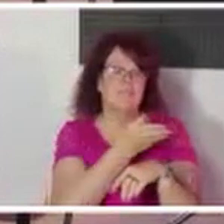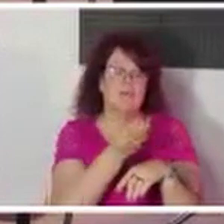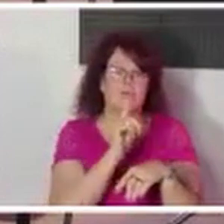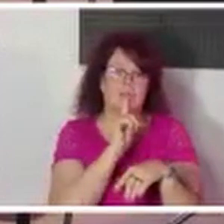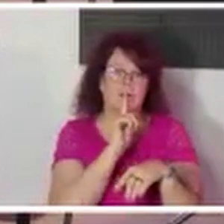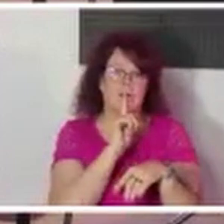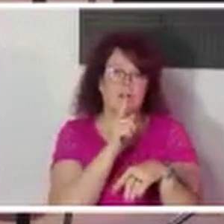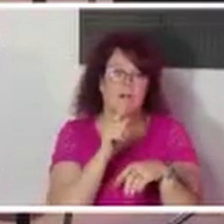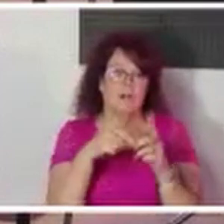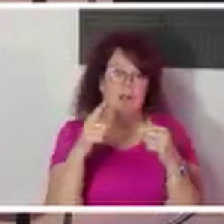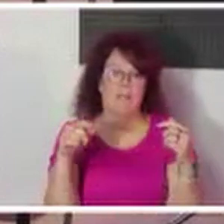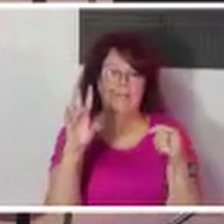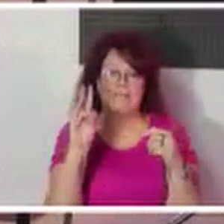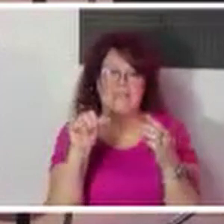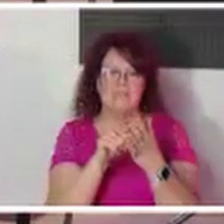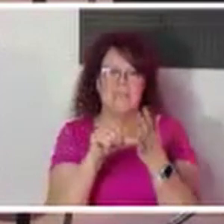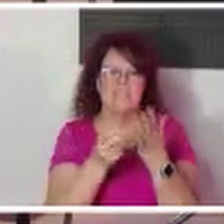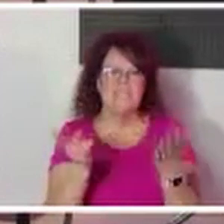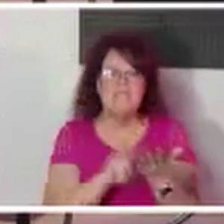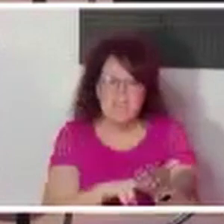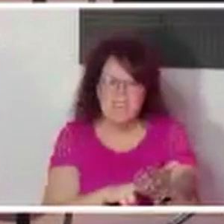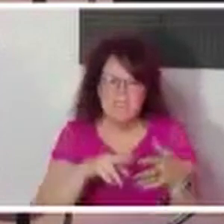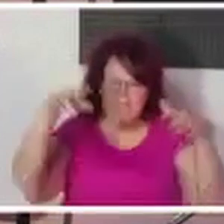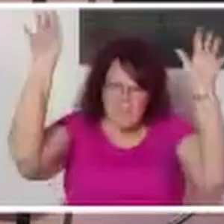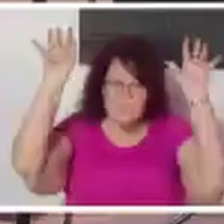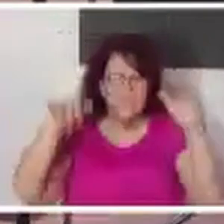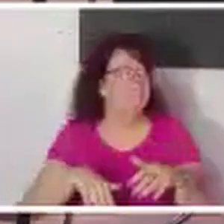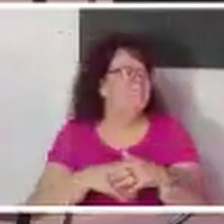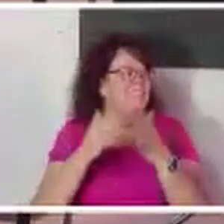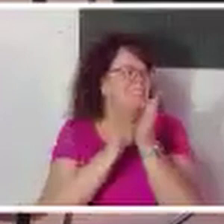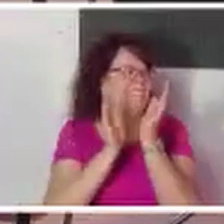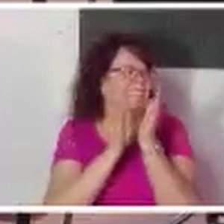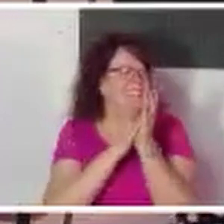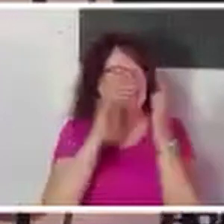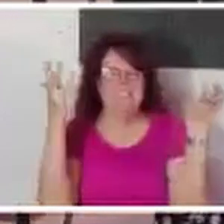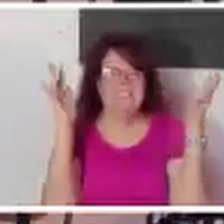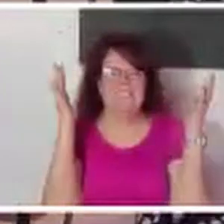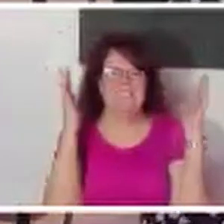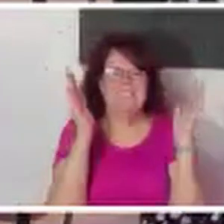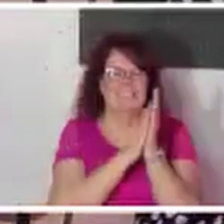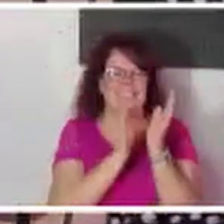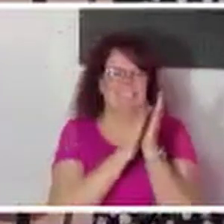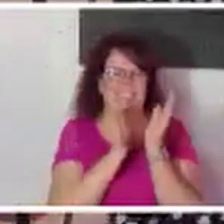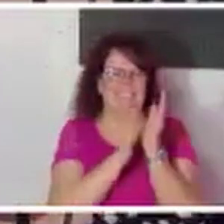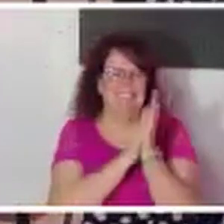are all of my 7 pages of notes. Thank you for listening to that. Yeah.